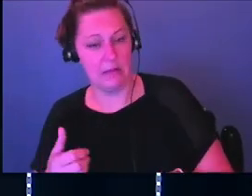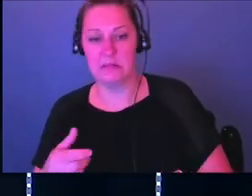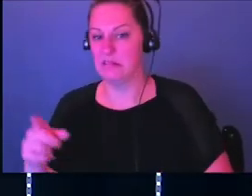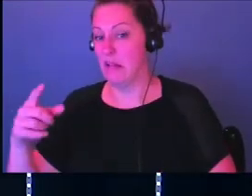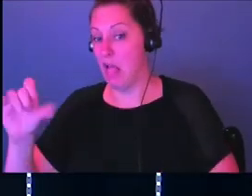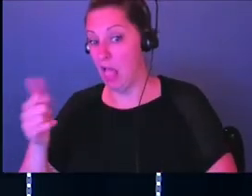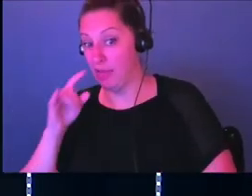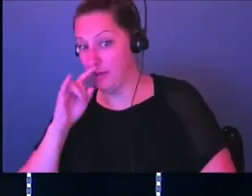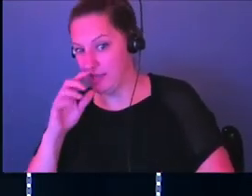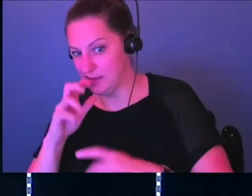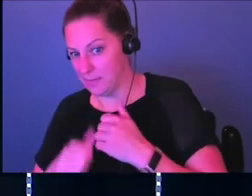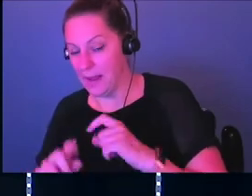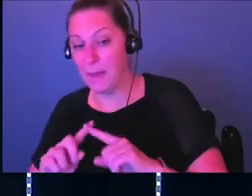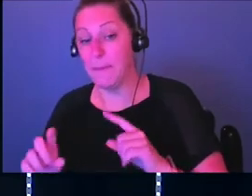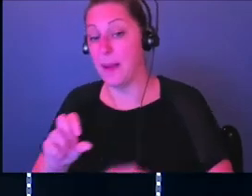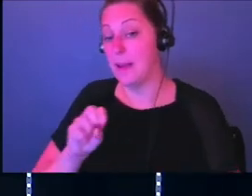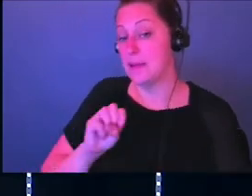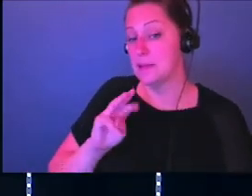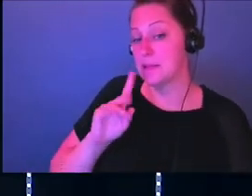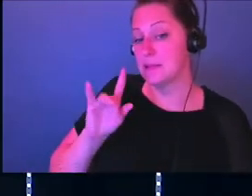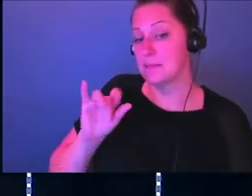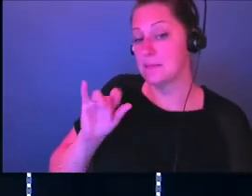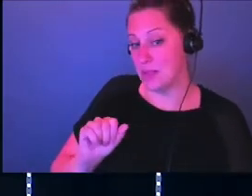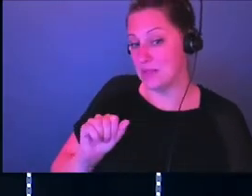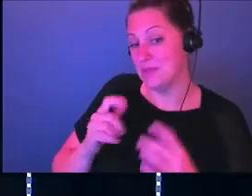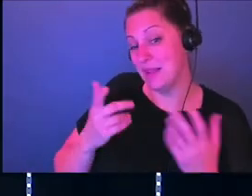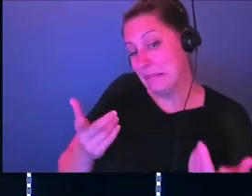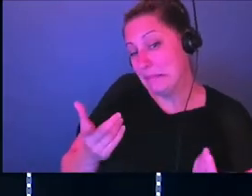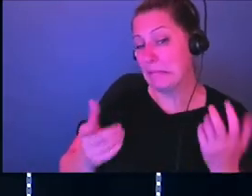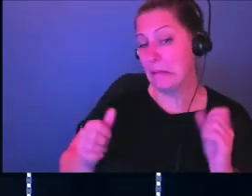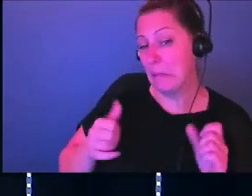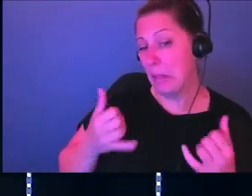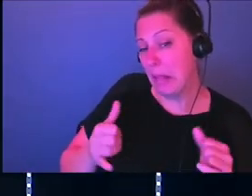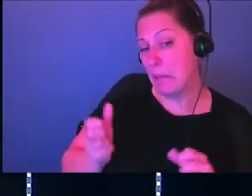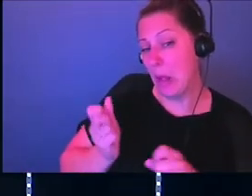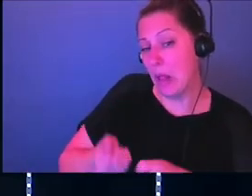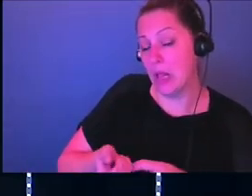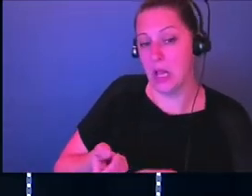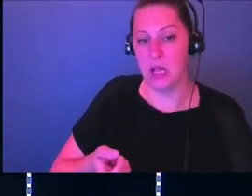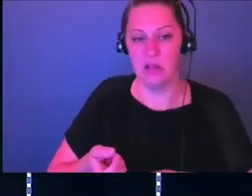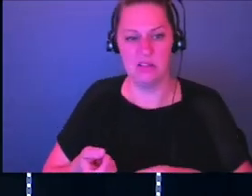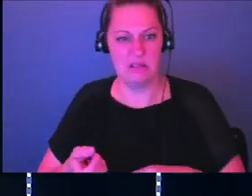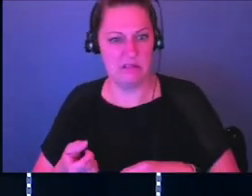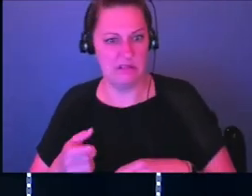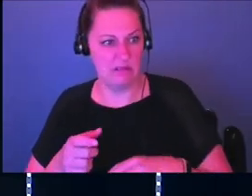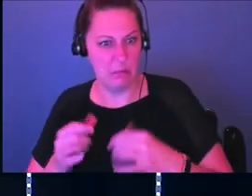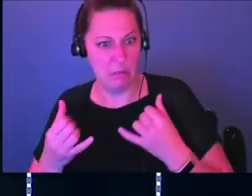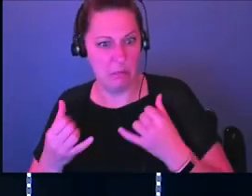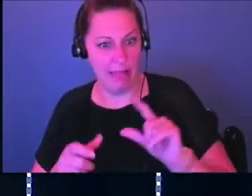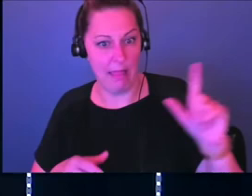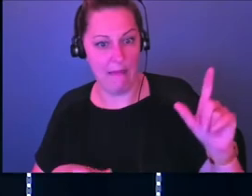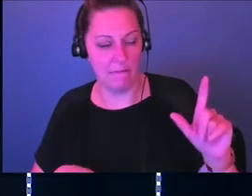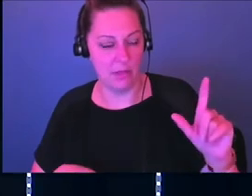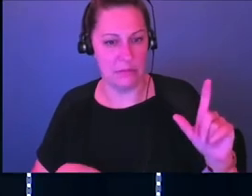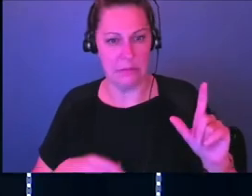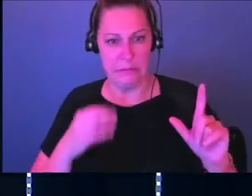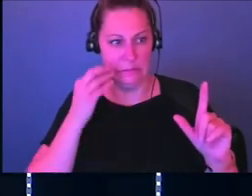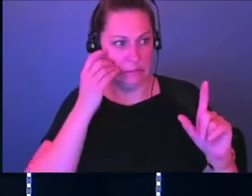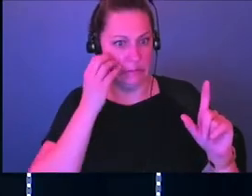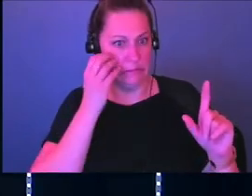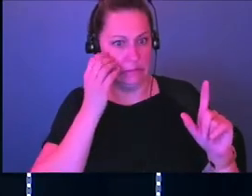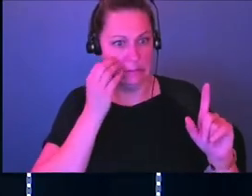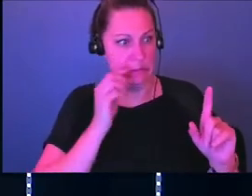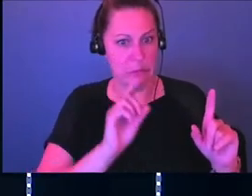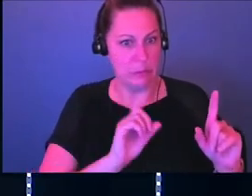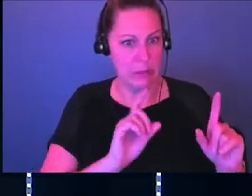Smalls goes out to play ball with them one day. Benny tells them, hey, play the left field. Smalls is like, where's the left field? You know what saying? It's like, how do I, I don't know how to do that.